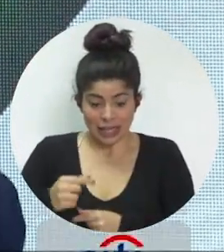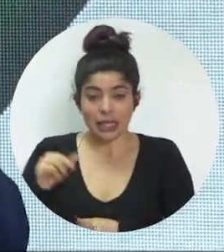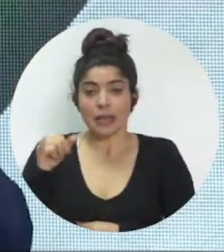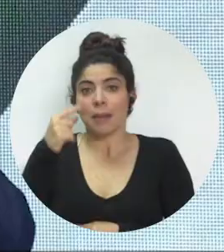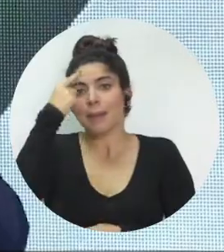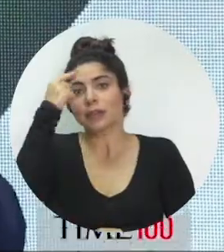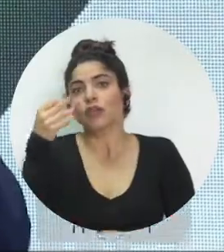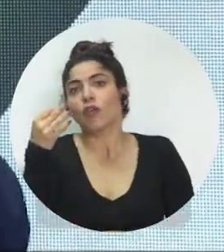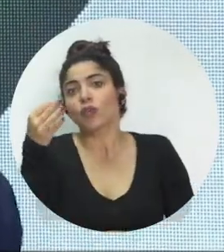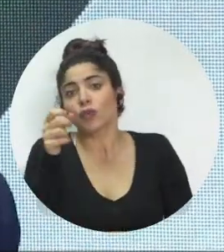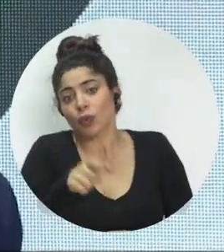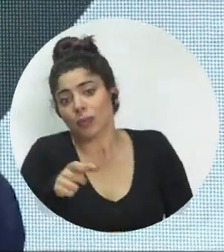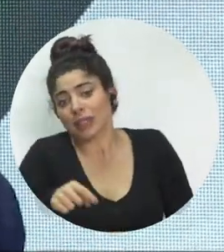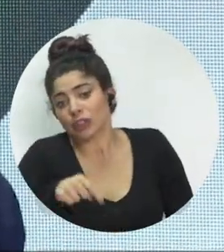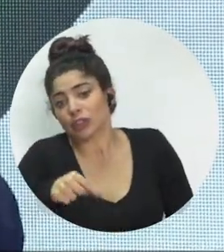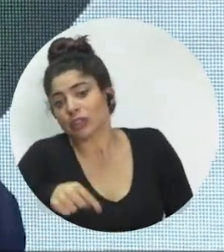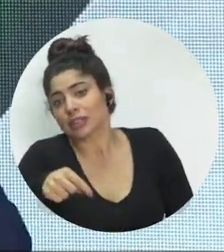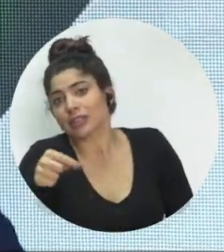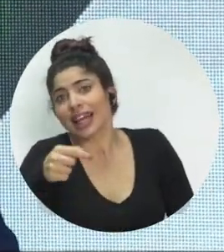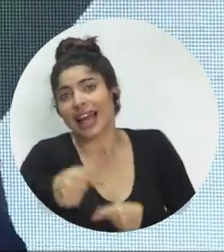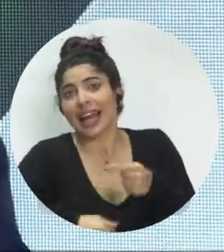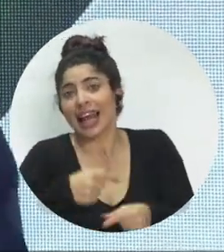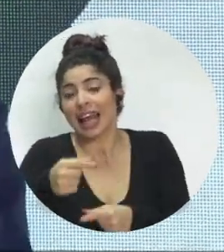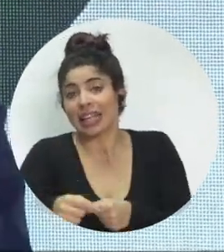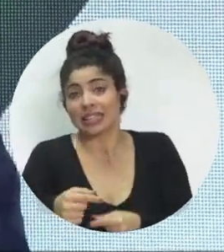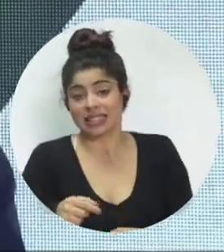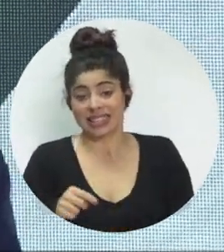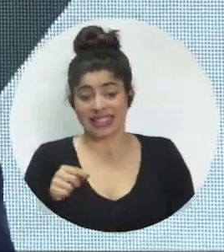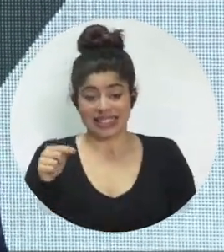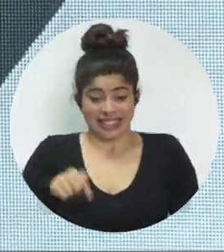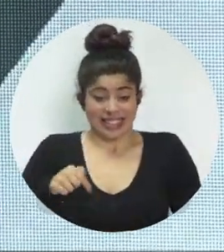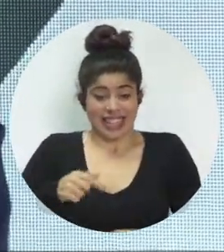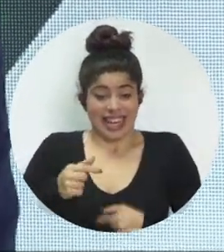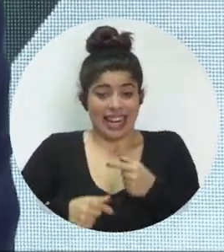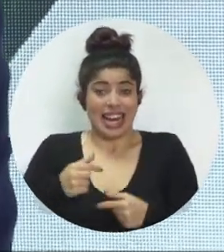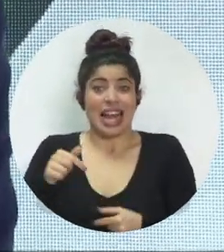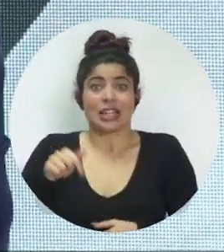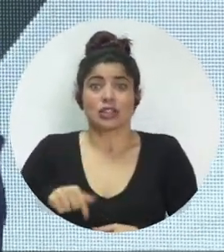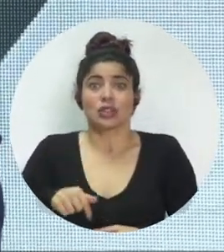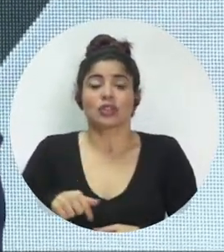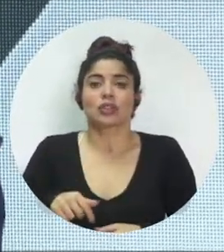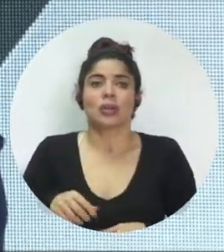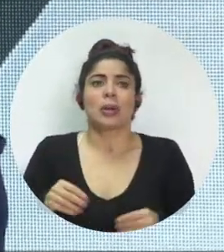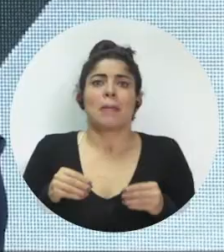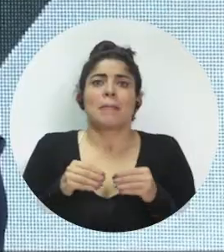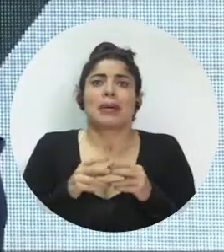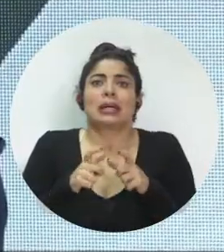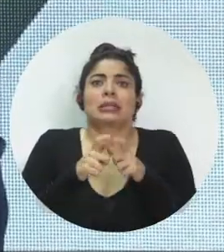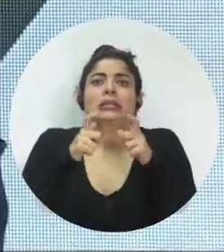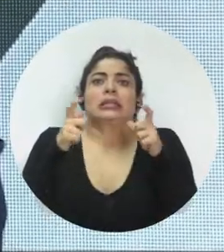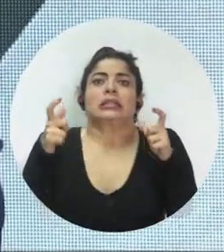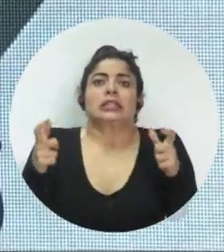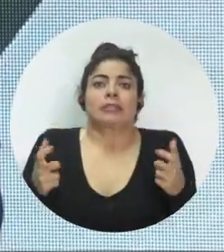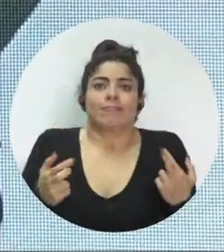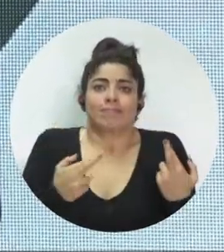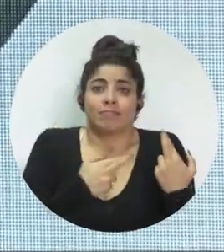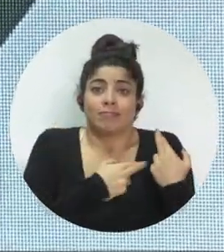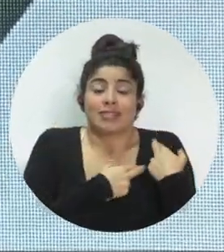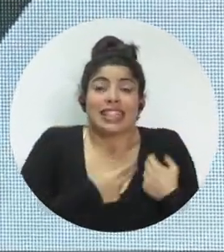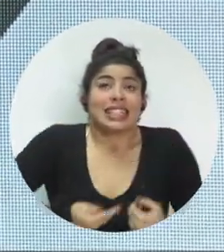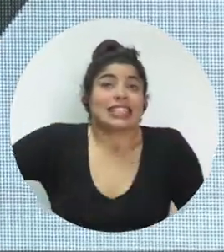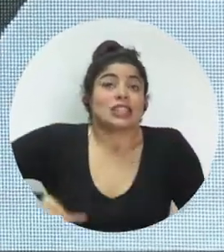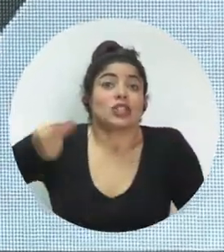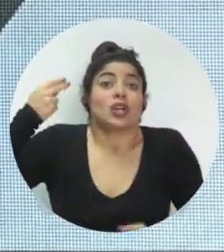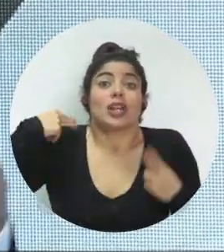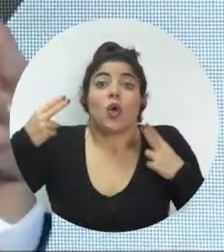we're thinking not only on our generation, but on the ones to come. I mean, this generation is the generation probably the most,